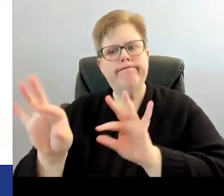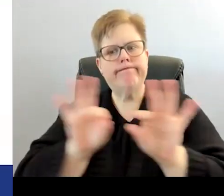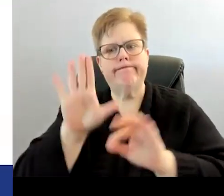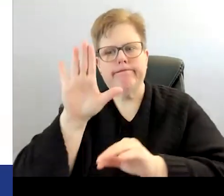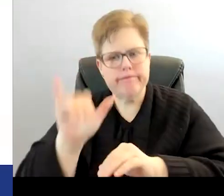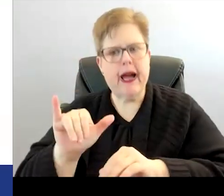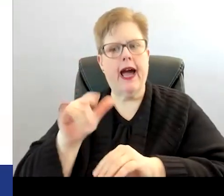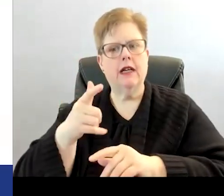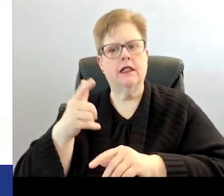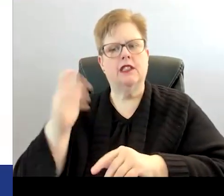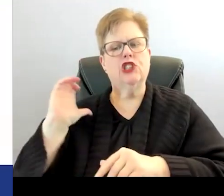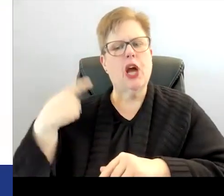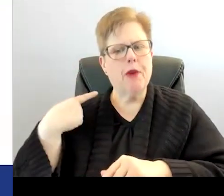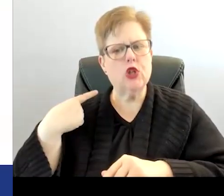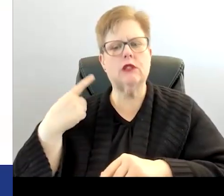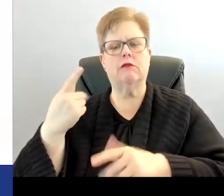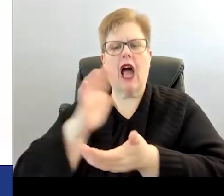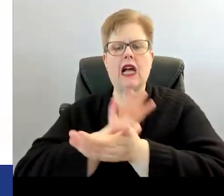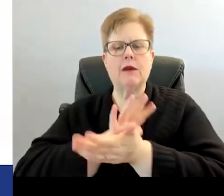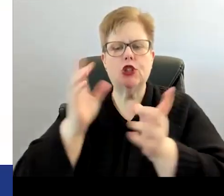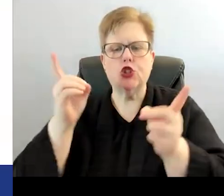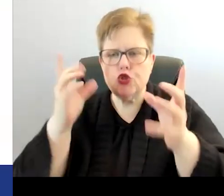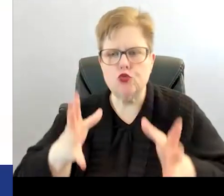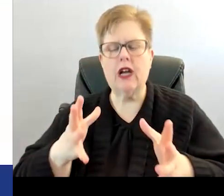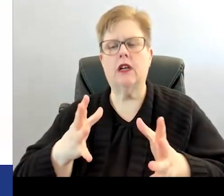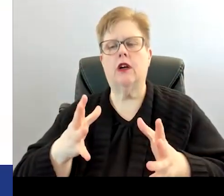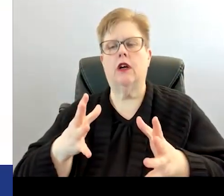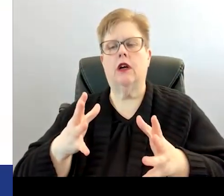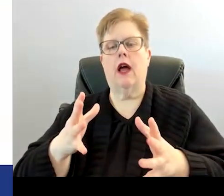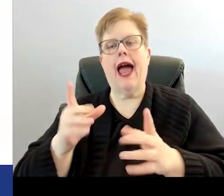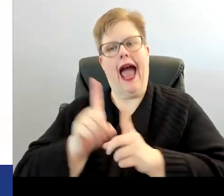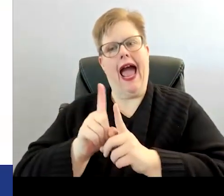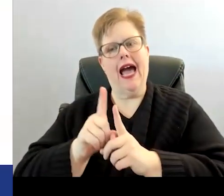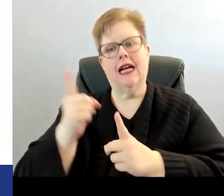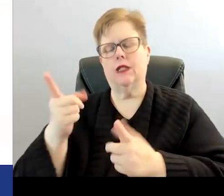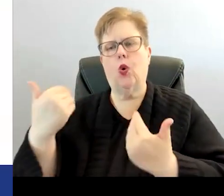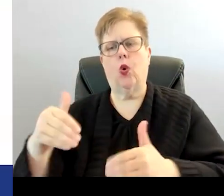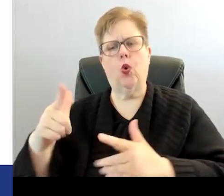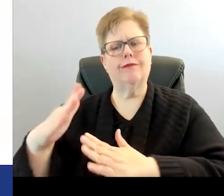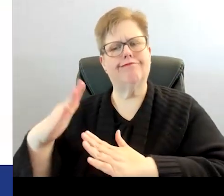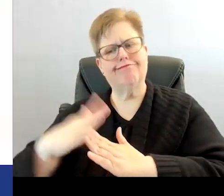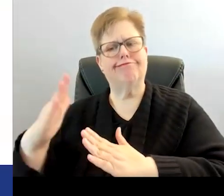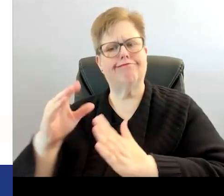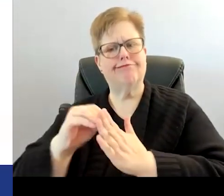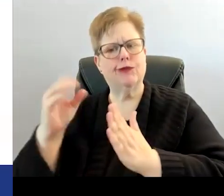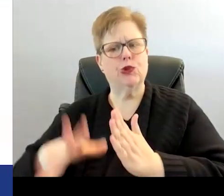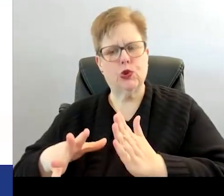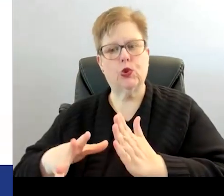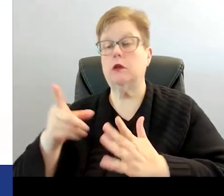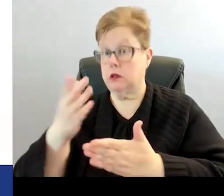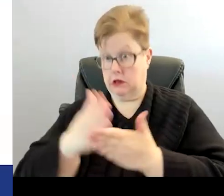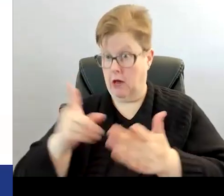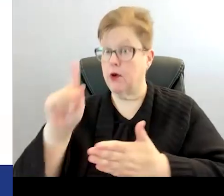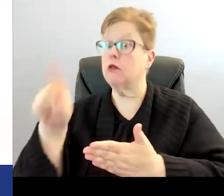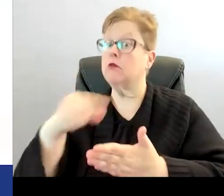by the chairs or academic directors of their programs as exemplary. And some of them have since graduated